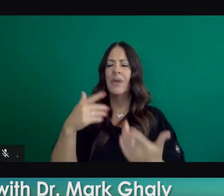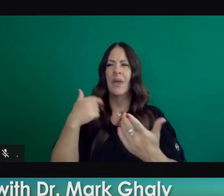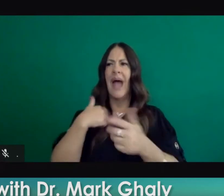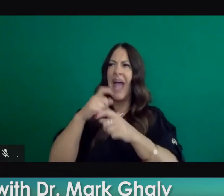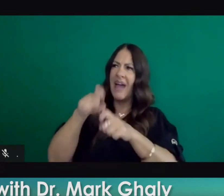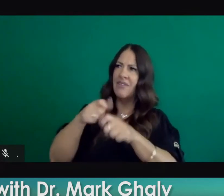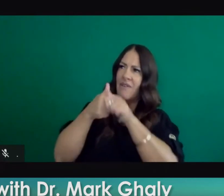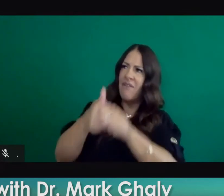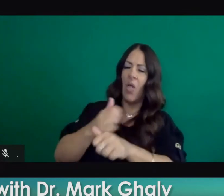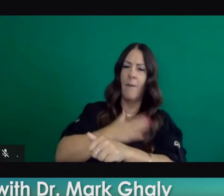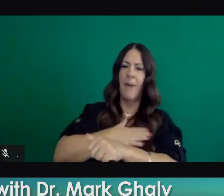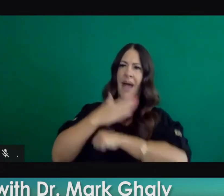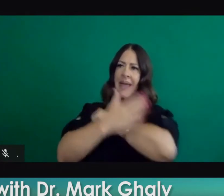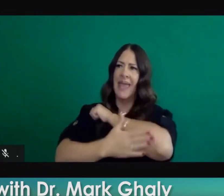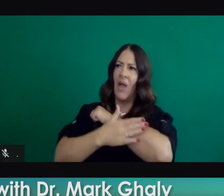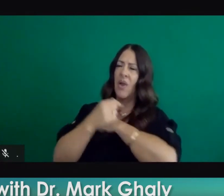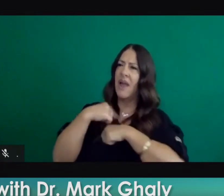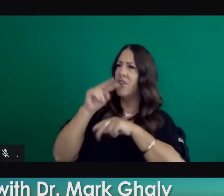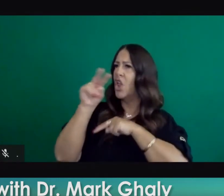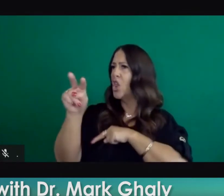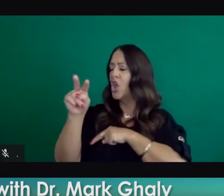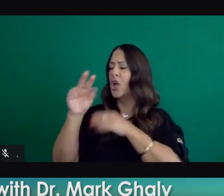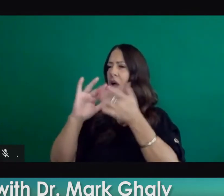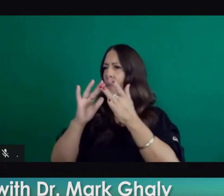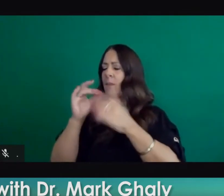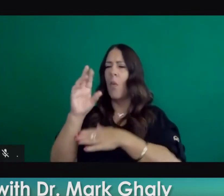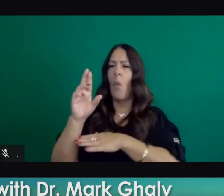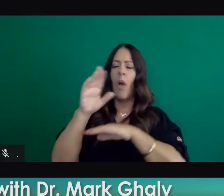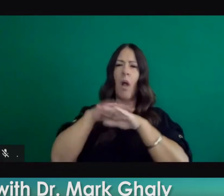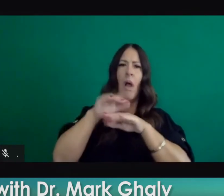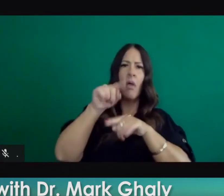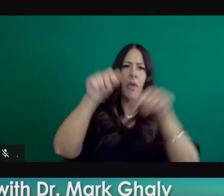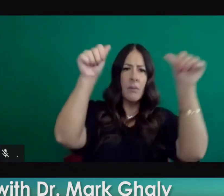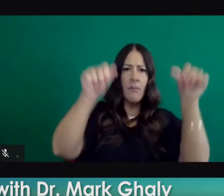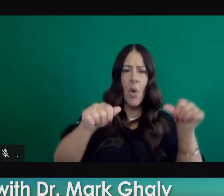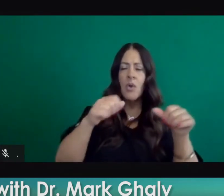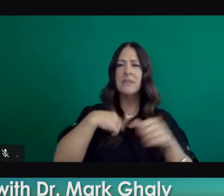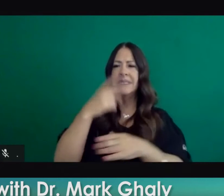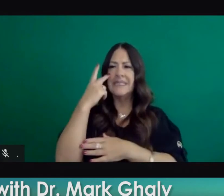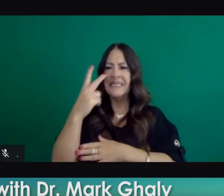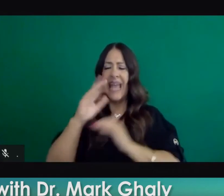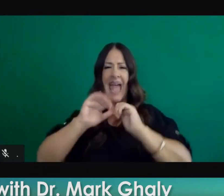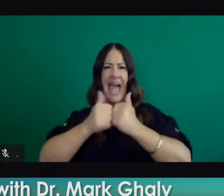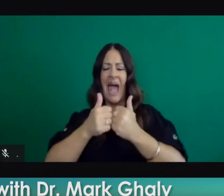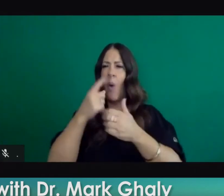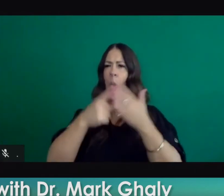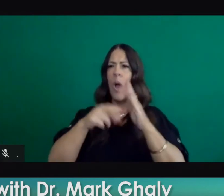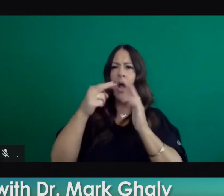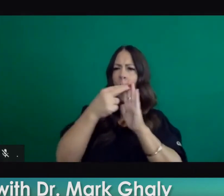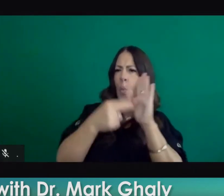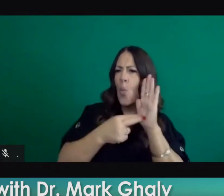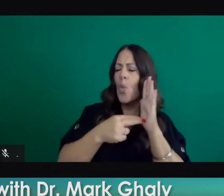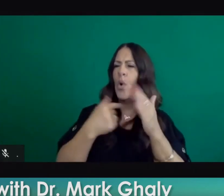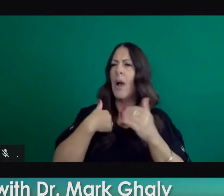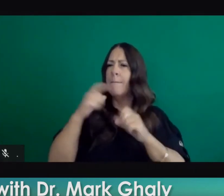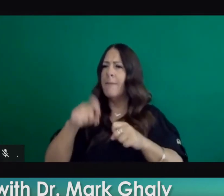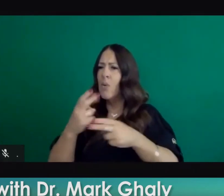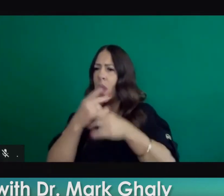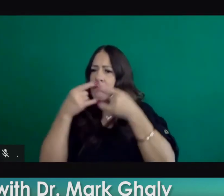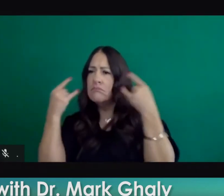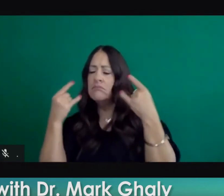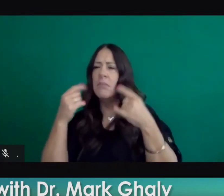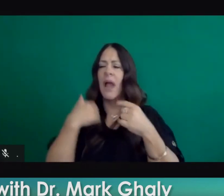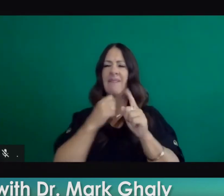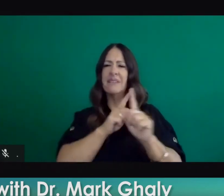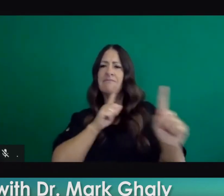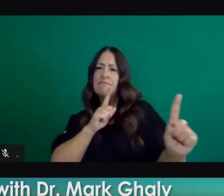playgrounds, that we remind all of the users how to do this in a lower risk way, in a safer way, and to be mindful of the other neighbors